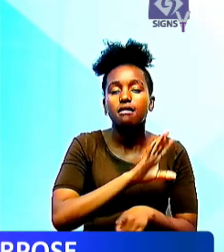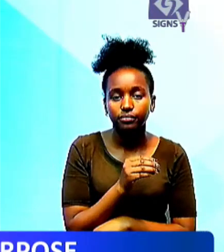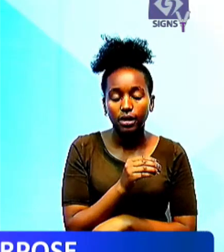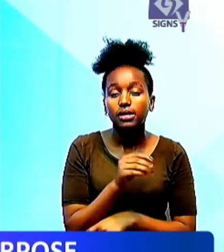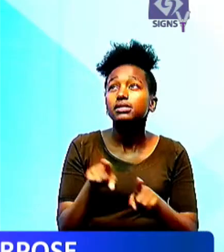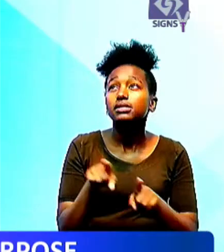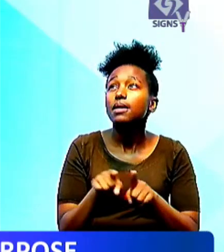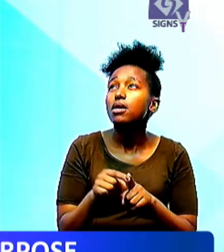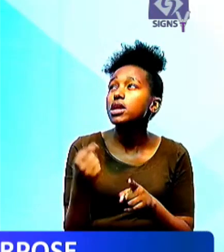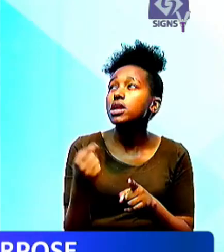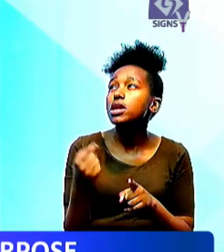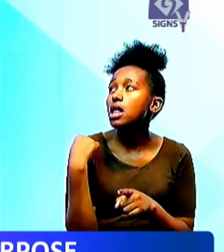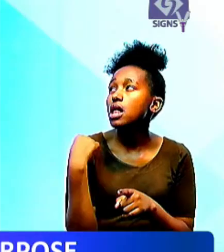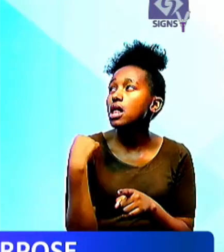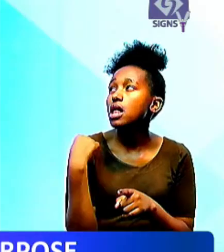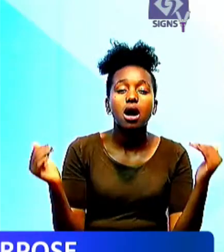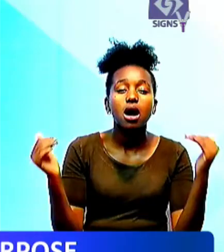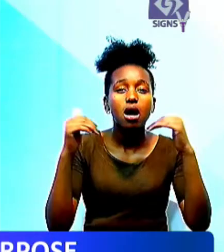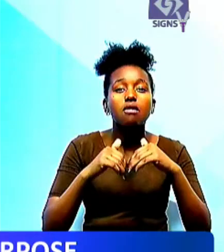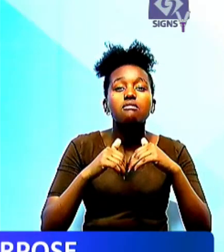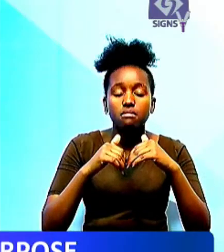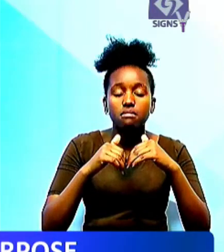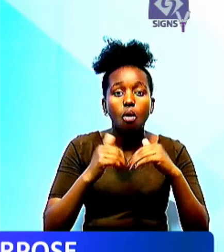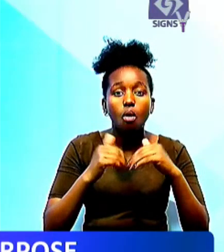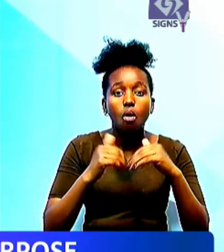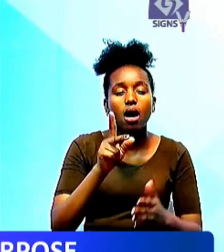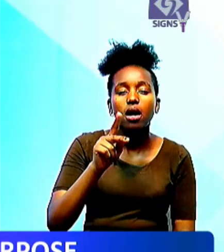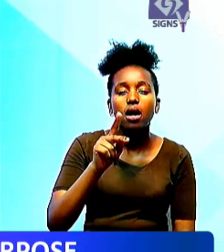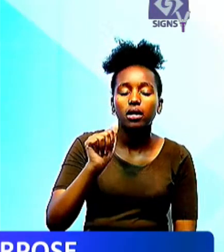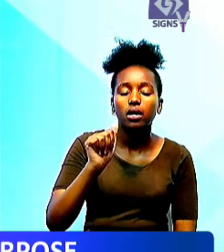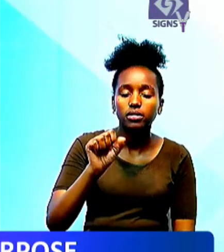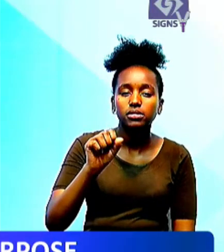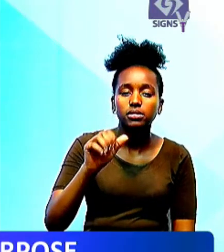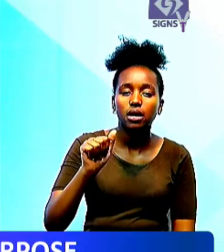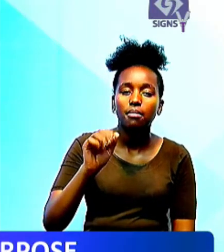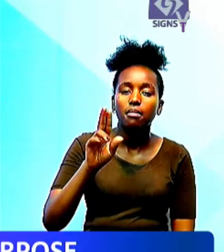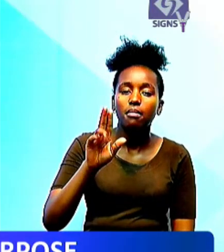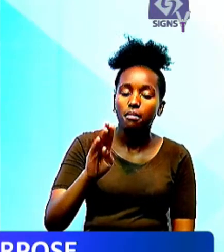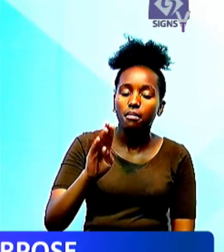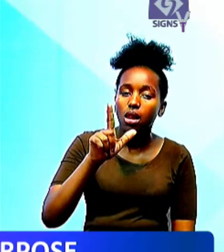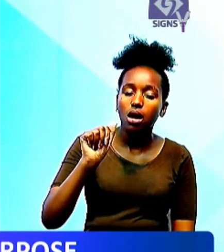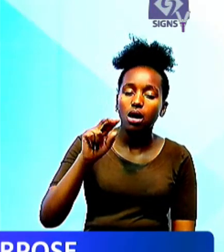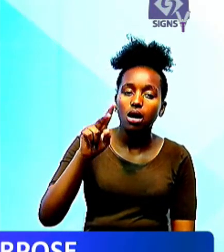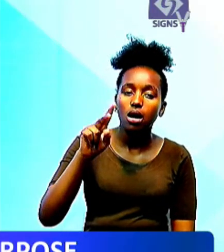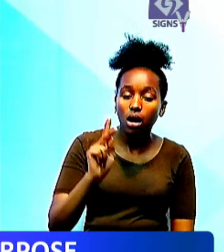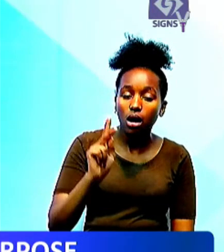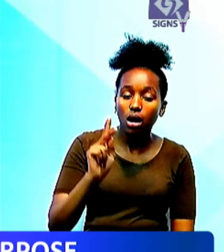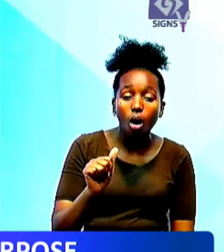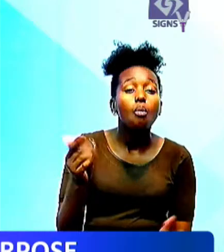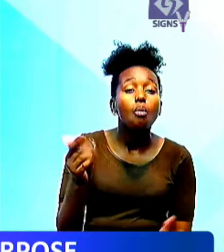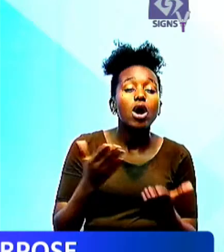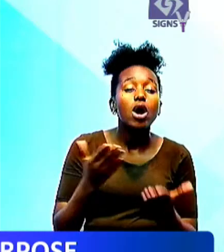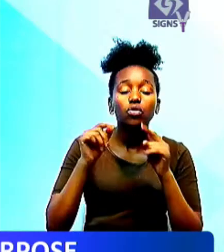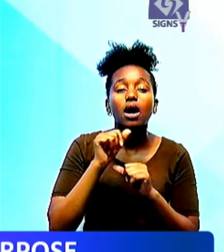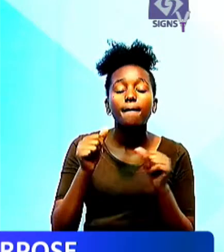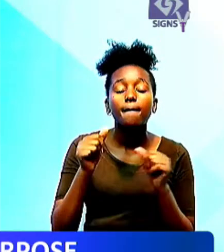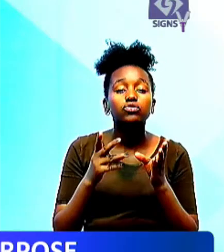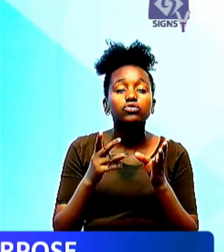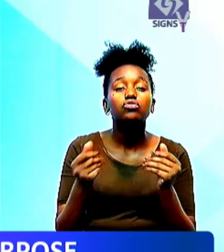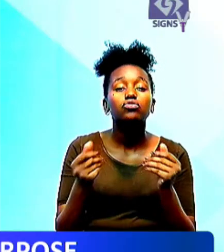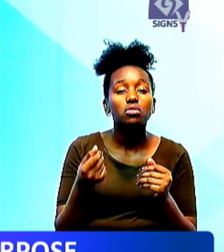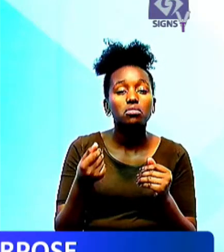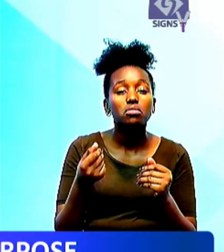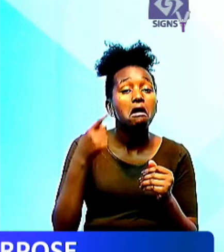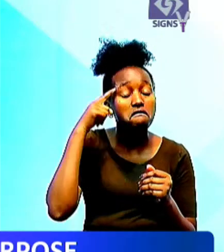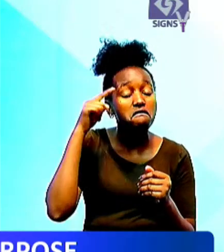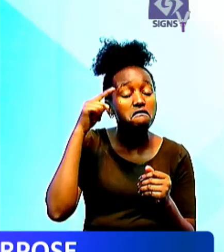I attended like a month ago in Casablanca, we were looking on the solutions for Africa, and we realized, one of the things